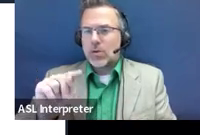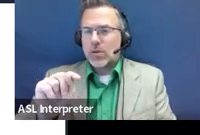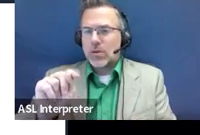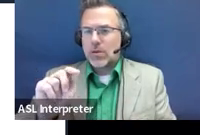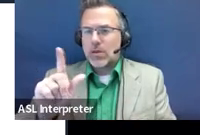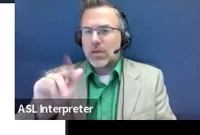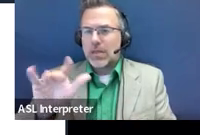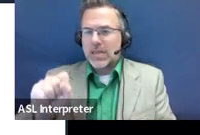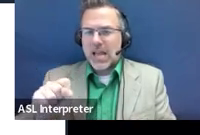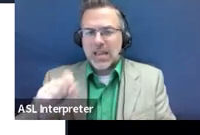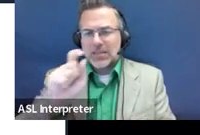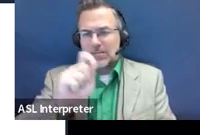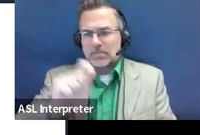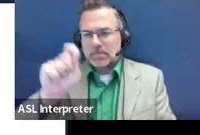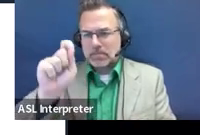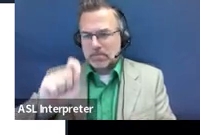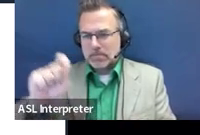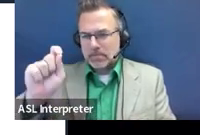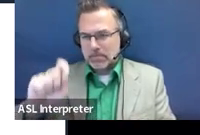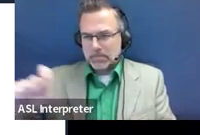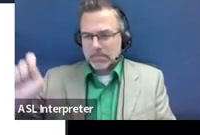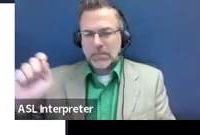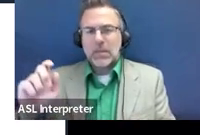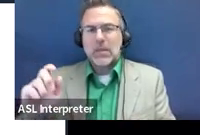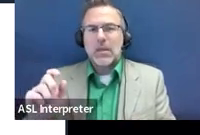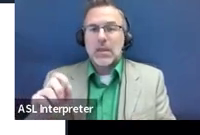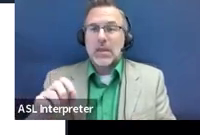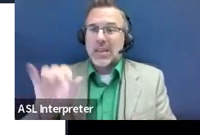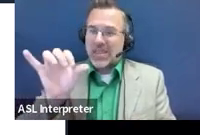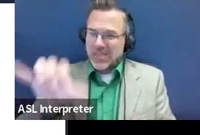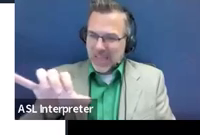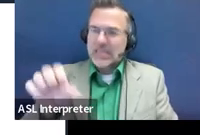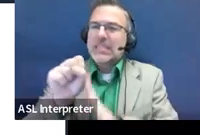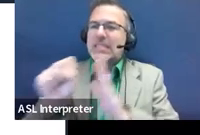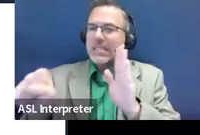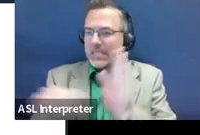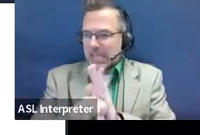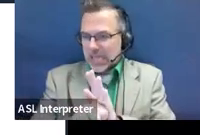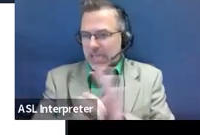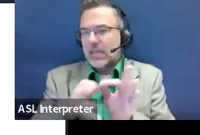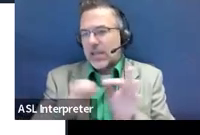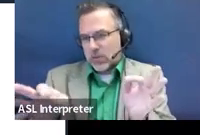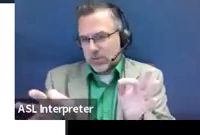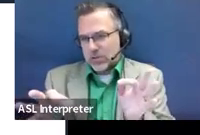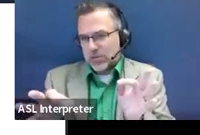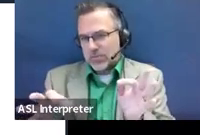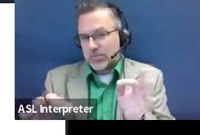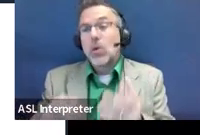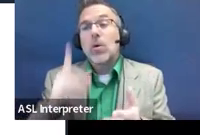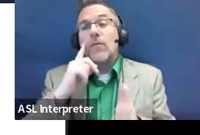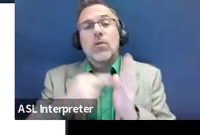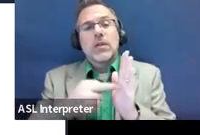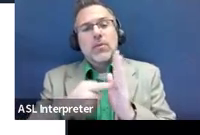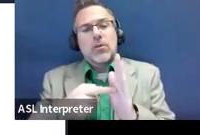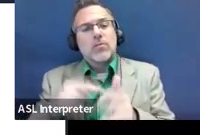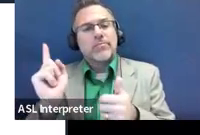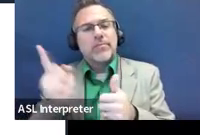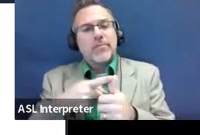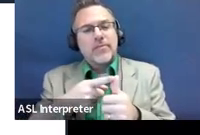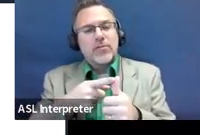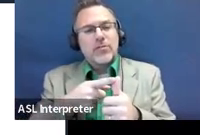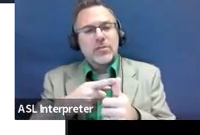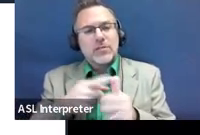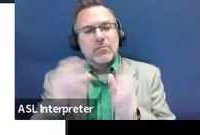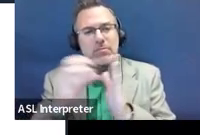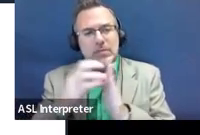I'm not going to find the right words for this. They can add to that. So for example, in this very first part,